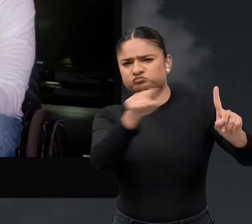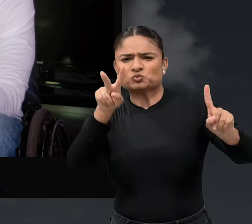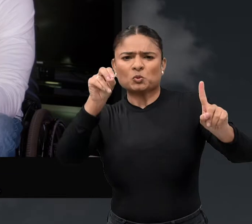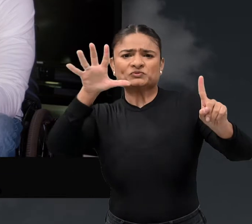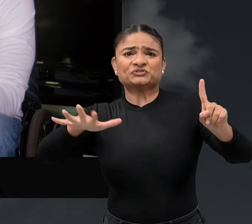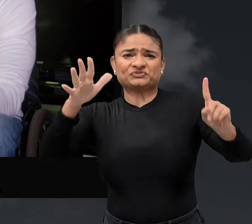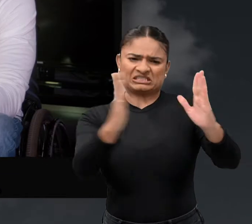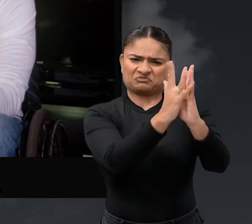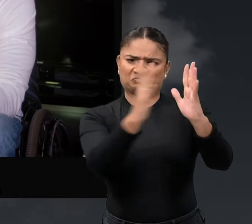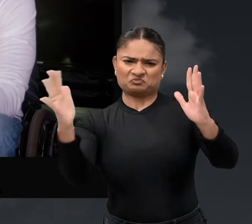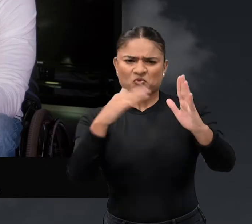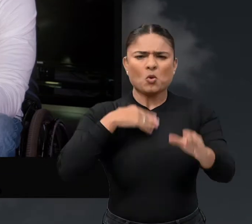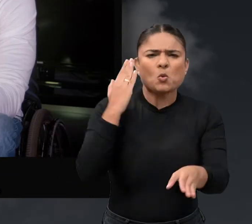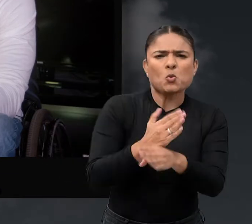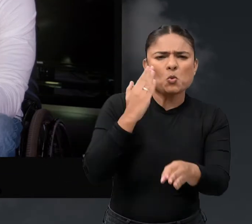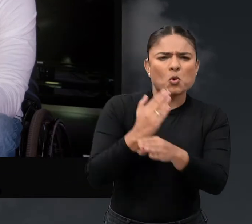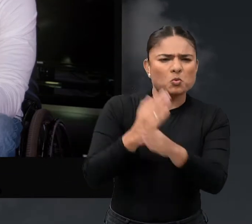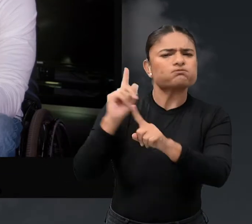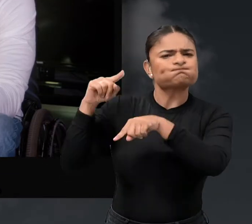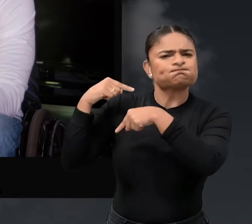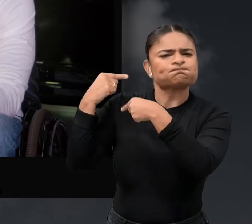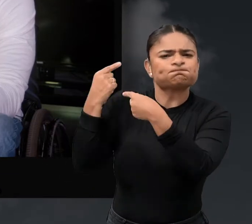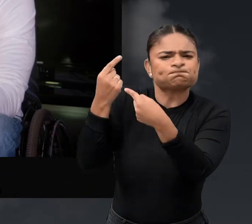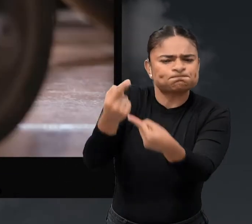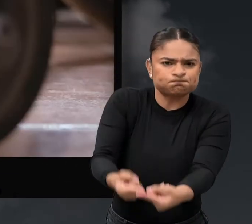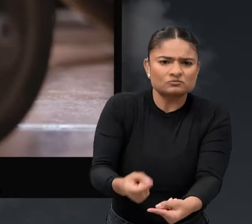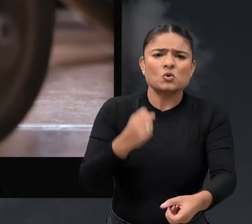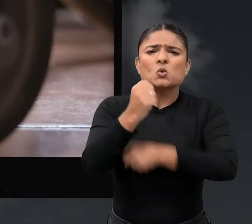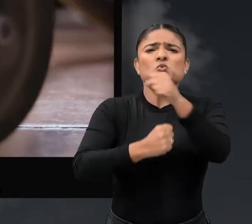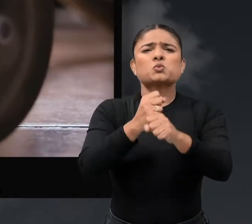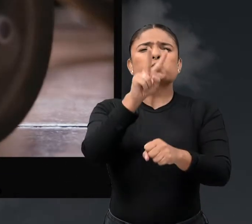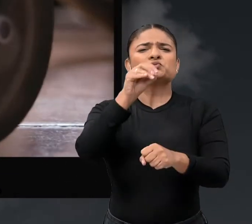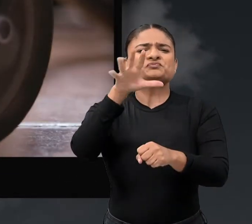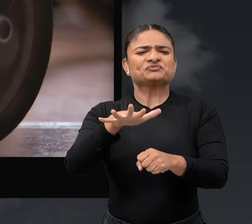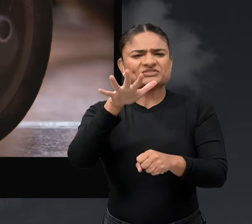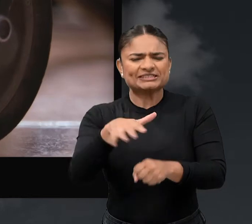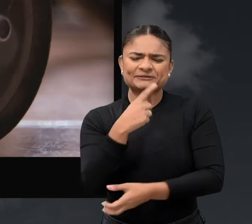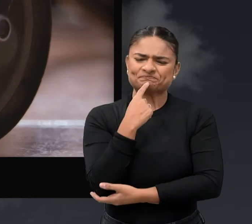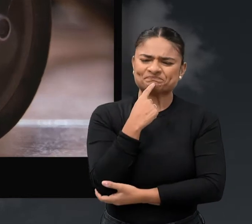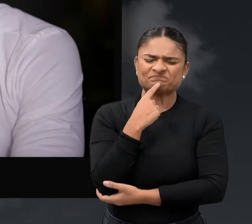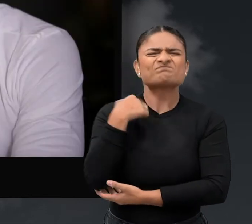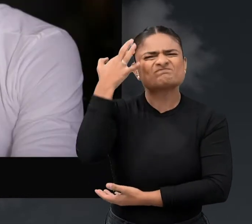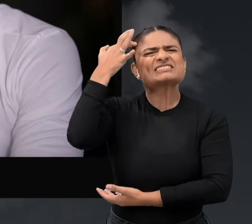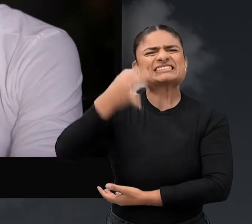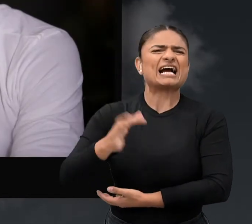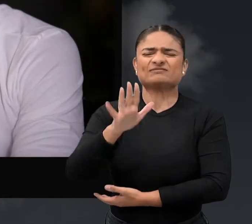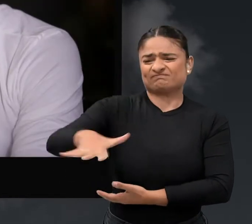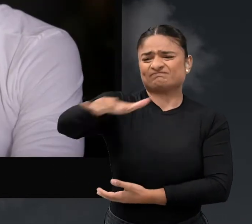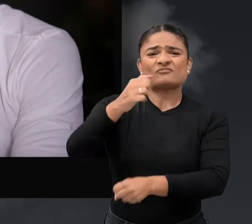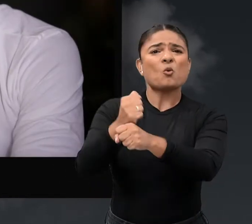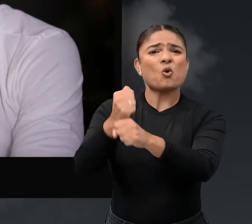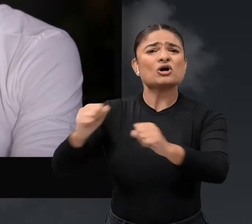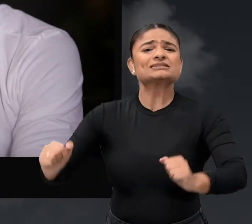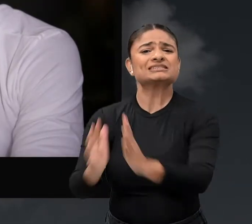2010 towards the end of 2010 until 2015. So I decided